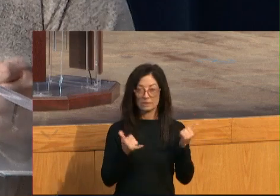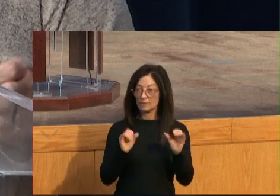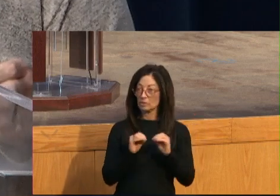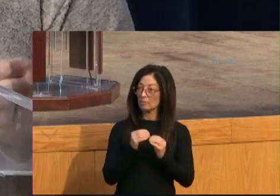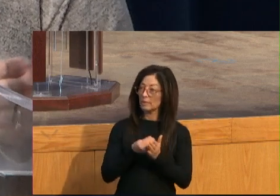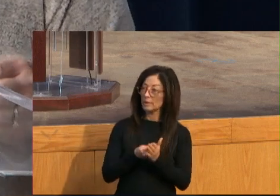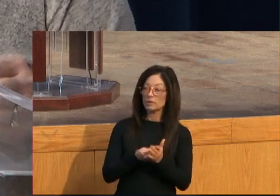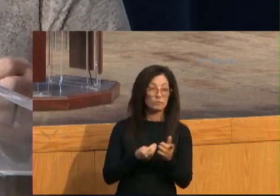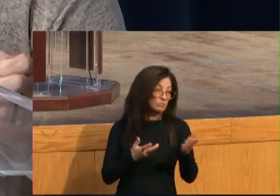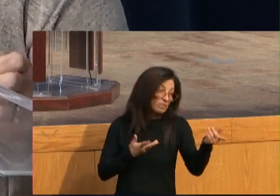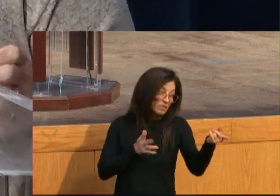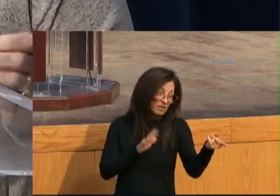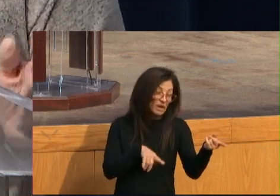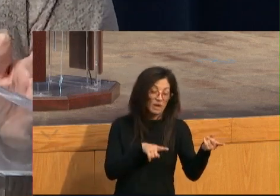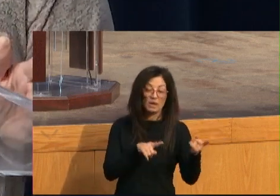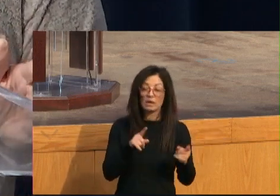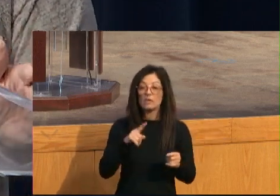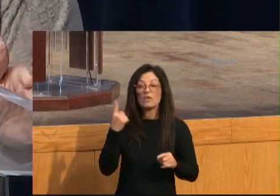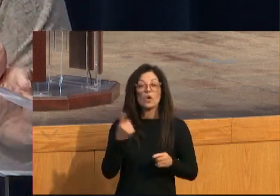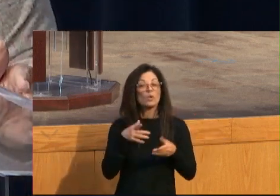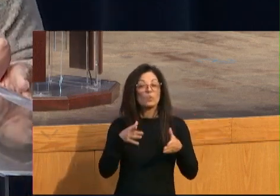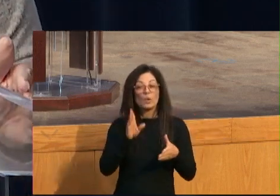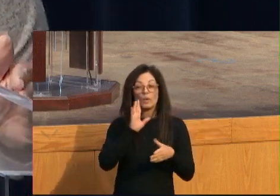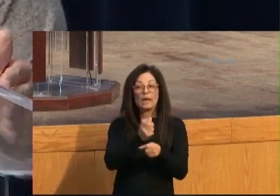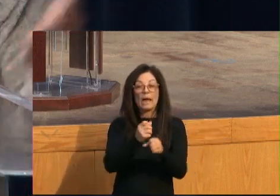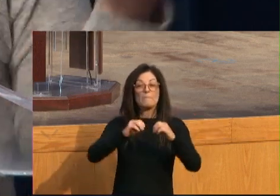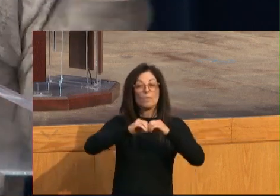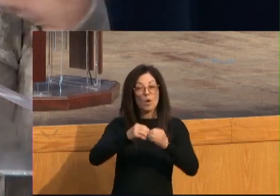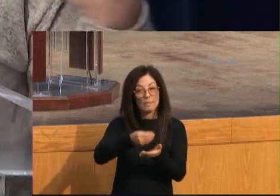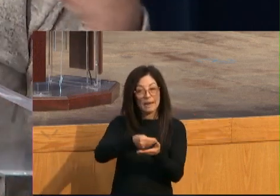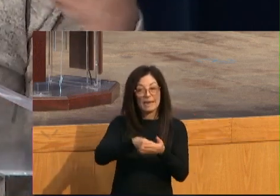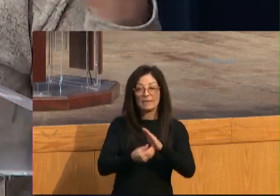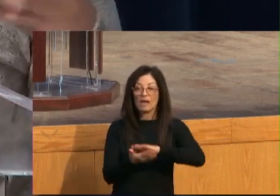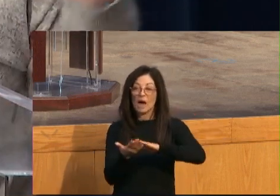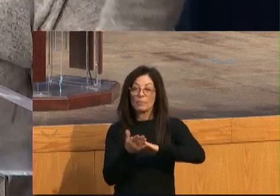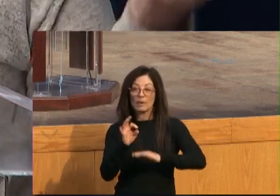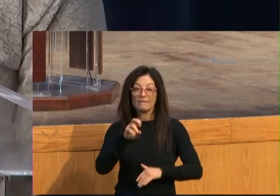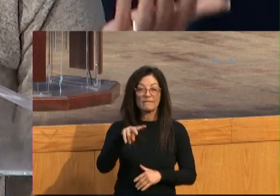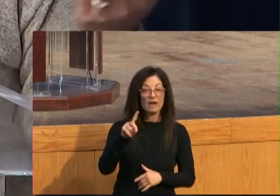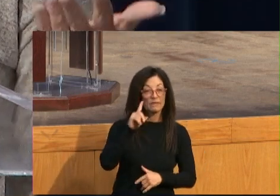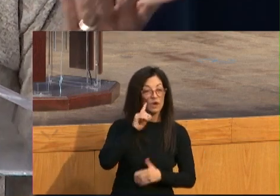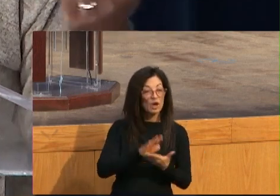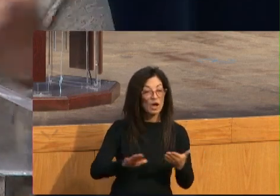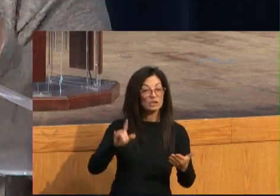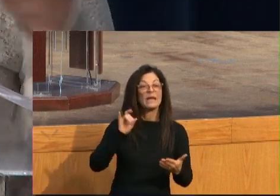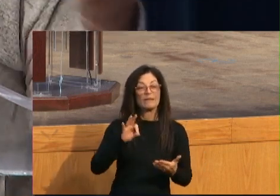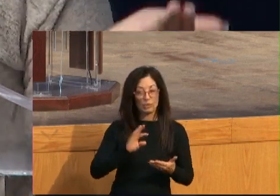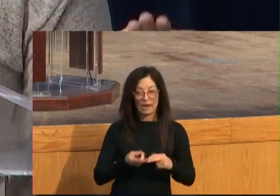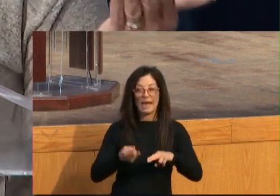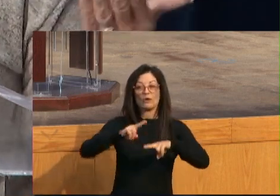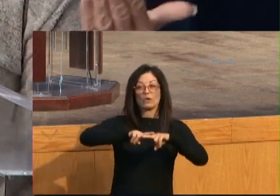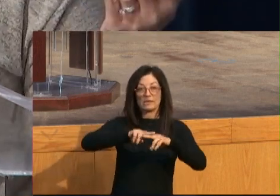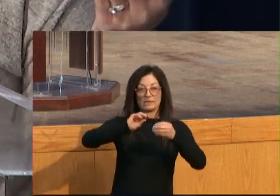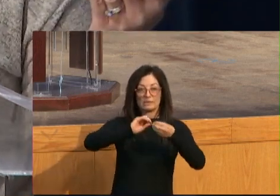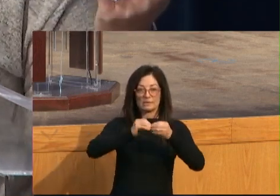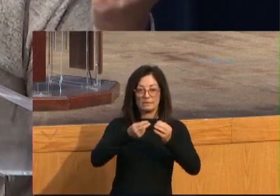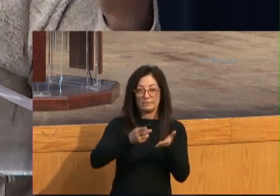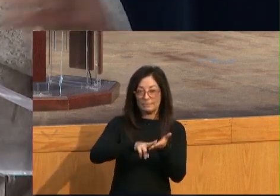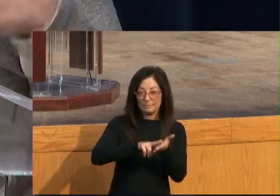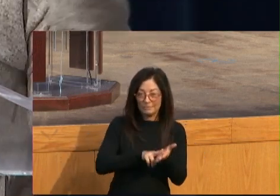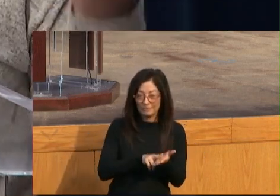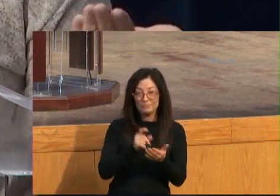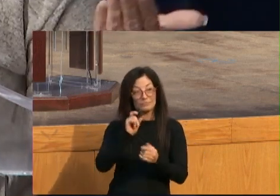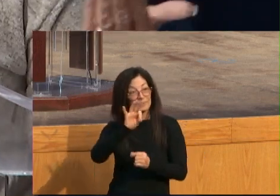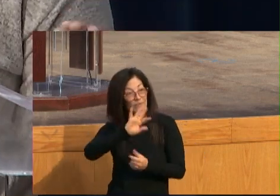Well, there's that. The only way there's going to be more money in the operating fund for the colleges to have is if we increase enrollment. So if all the colleges can increase